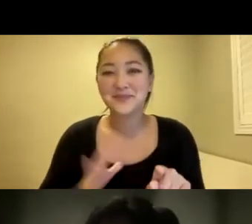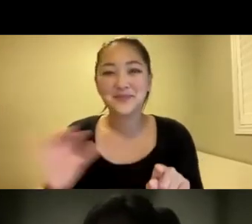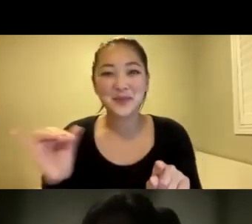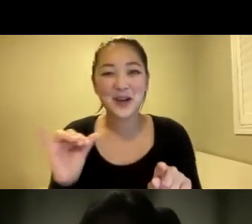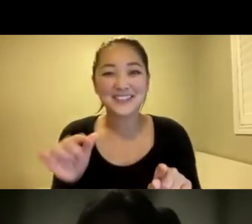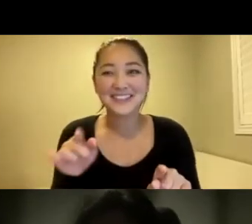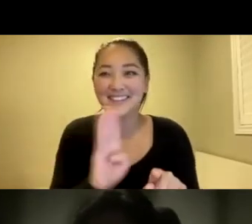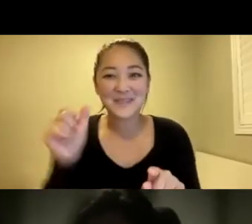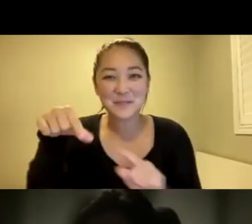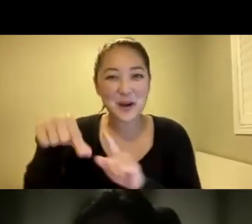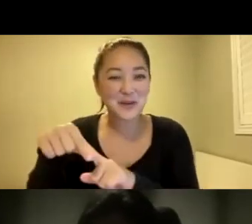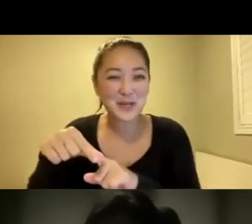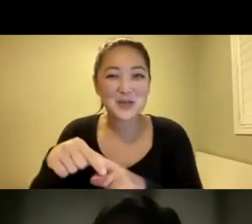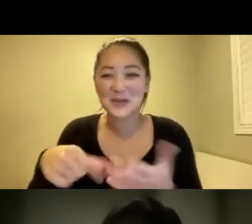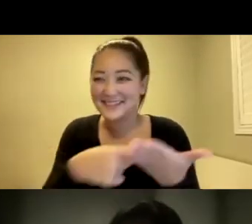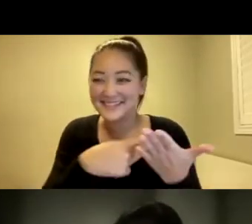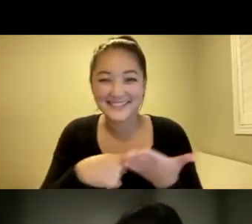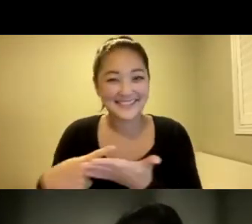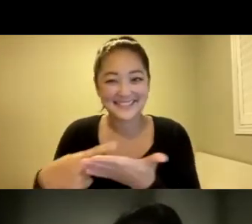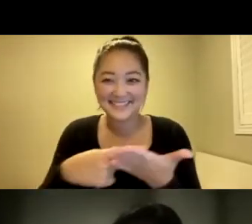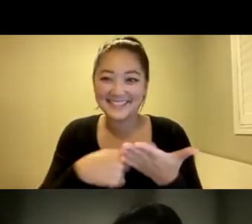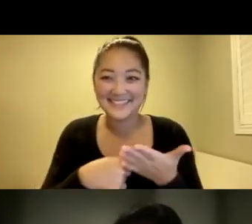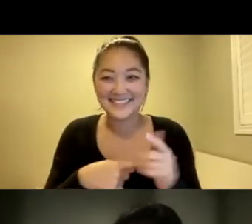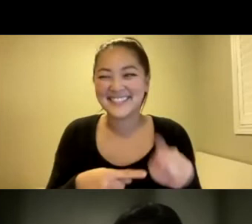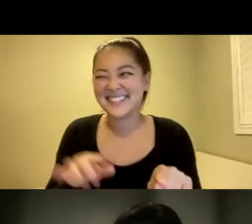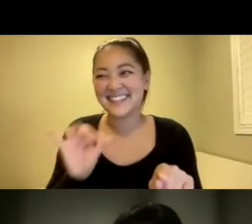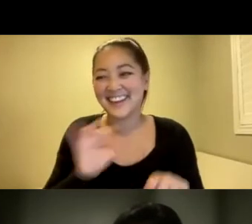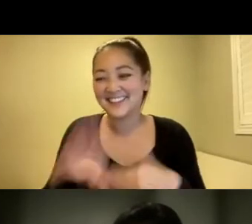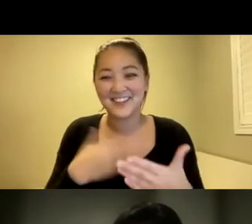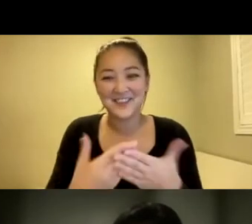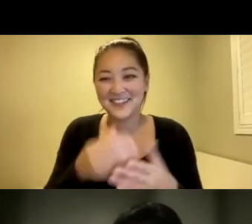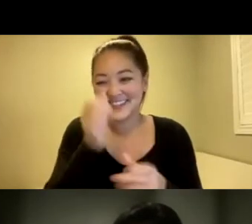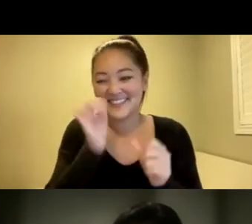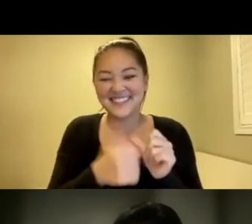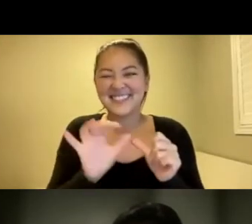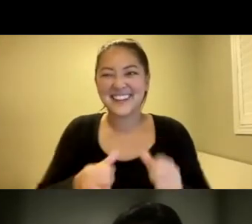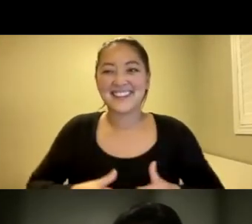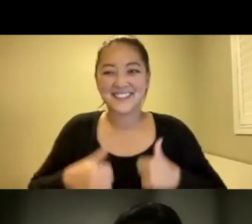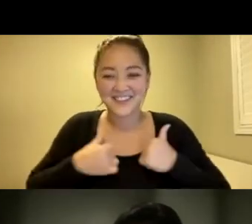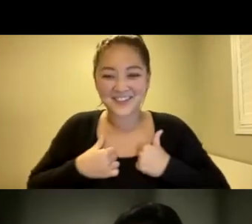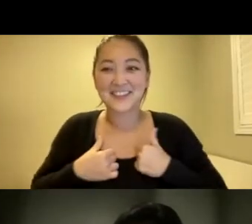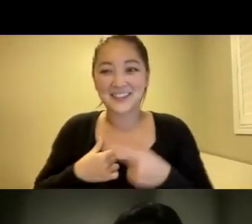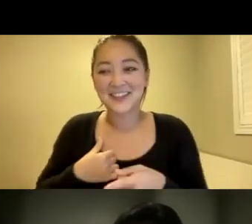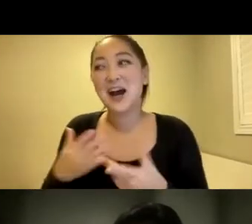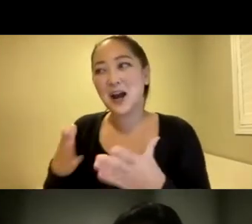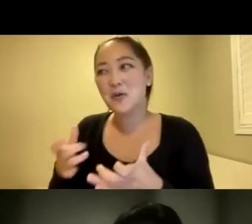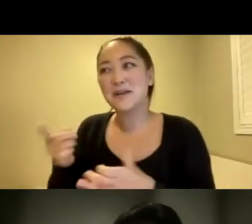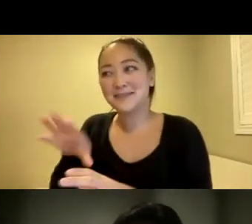excellent survival skills. That's very Totally, cool. totally. I'd want to be in a camp with Mr.